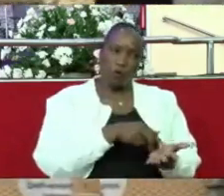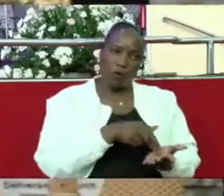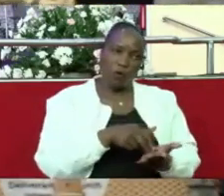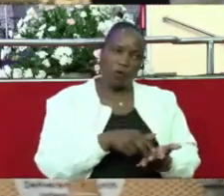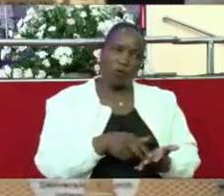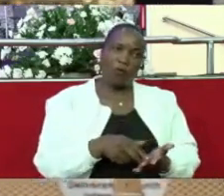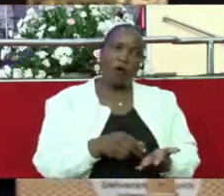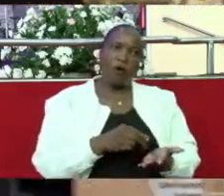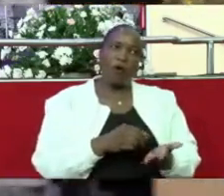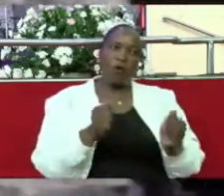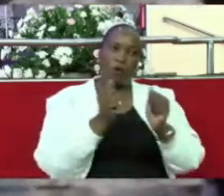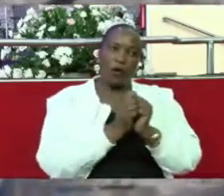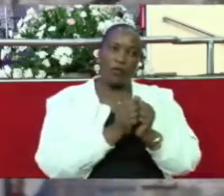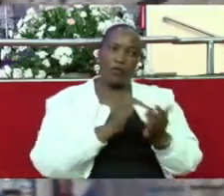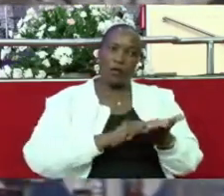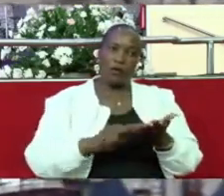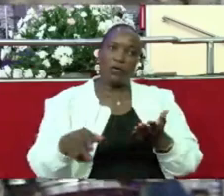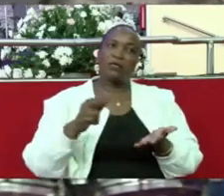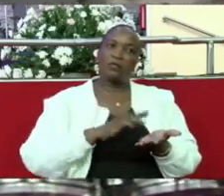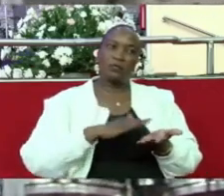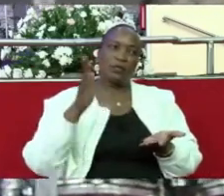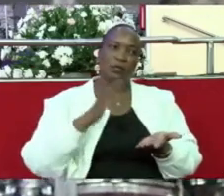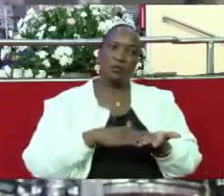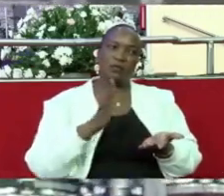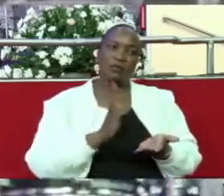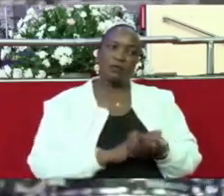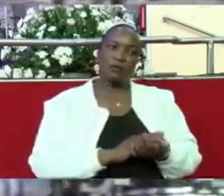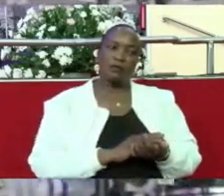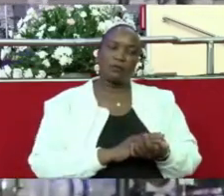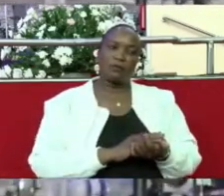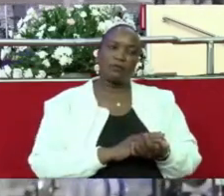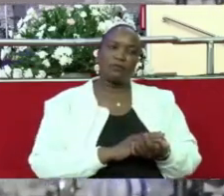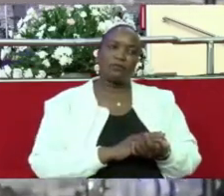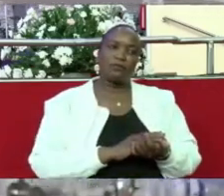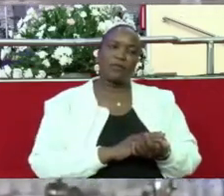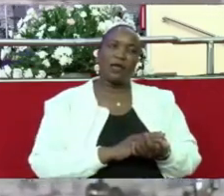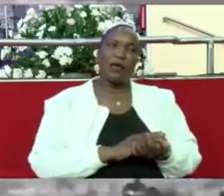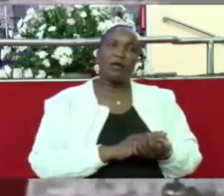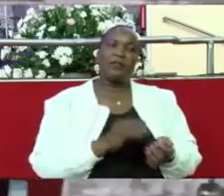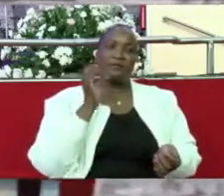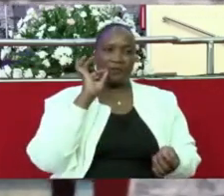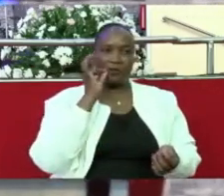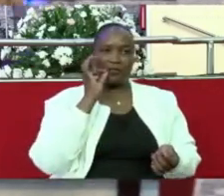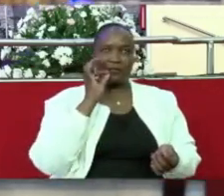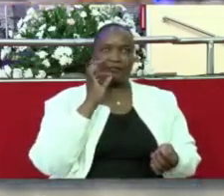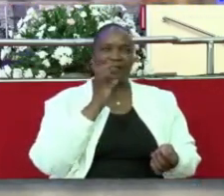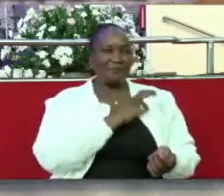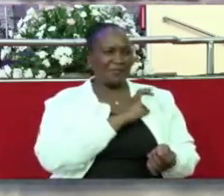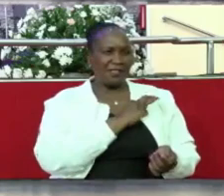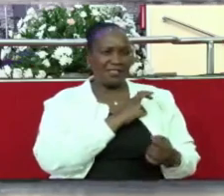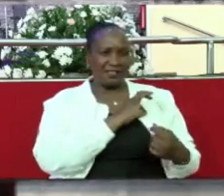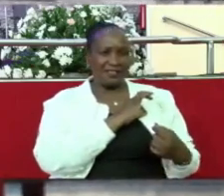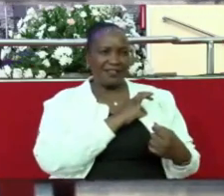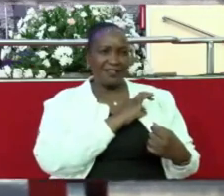the fruit of the Holy Spirit. Ili kwamba matunda ya Roho Mtakatifu. Can be born in our lives. Ikazaliwe ndani miongoni mwetu. So that every time